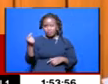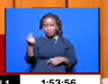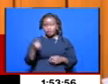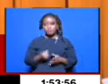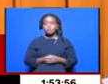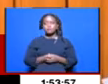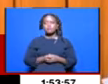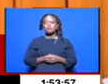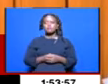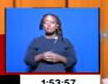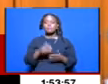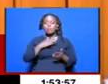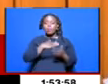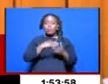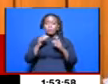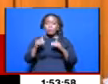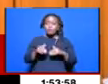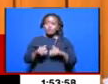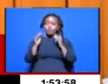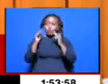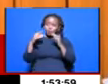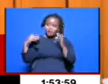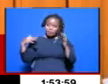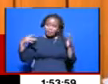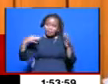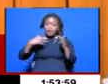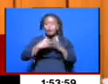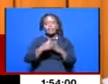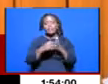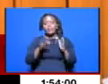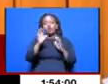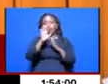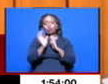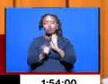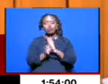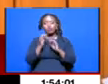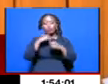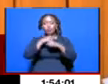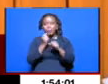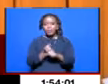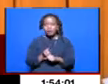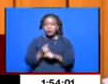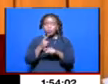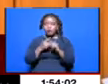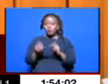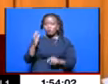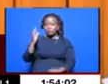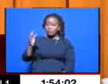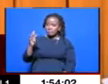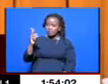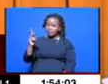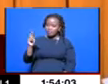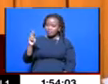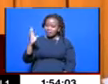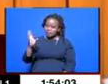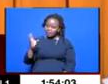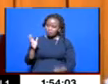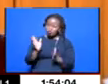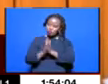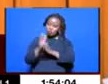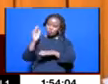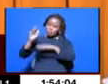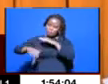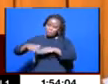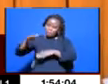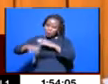I followed our journey of constitutional making from the CKRC to the Bomas Conference.